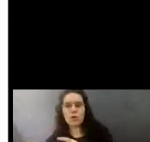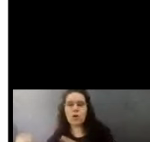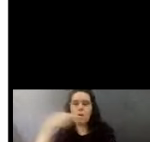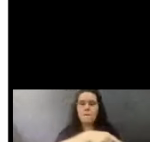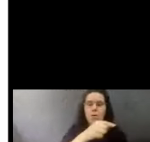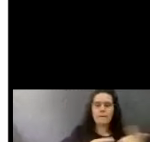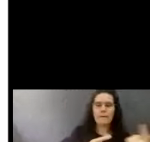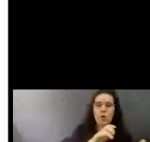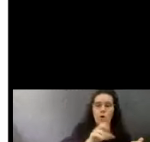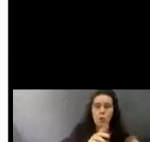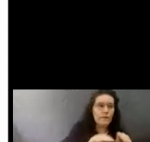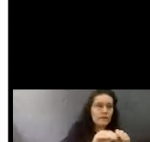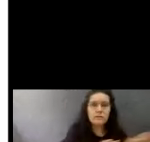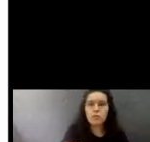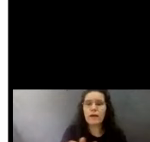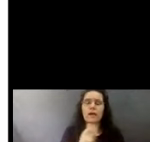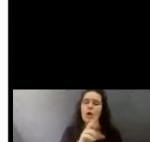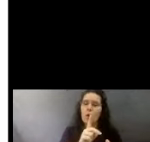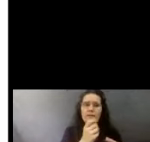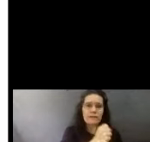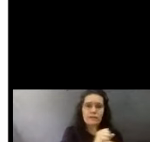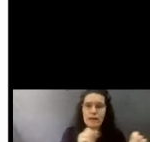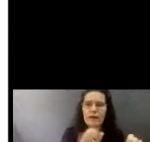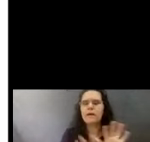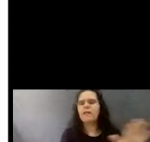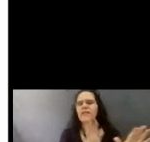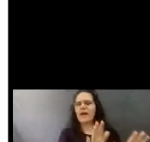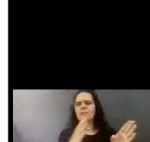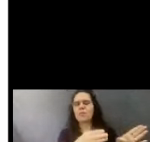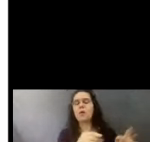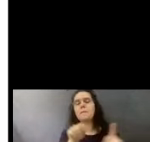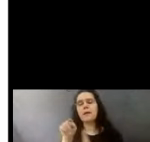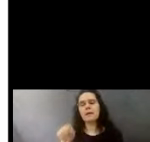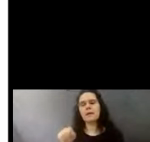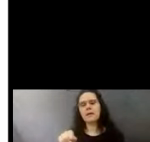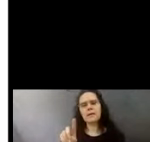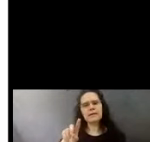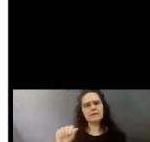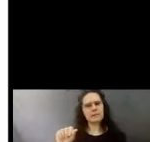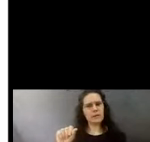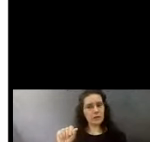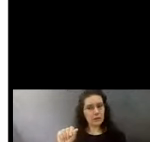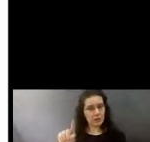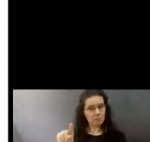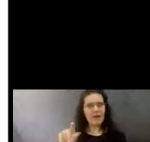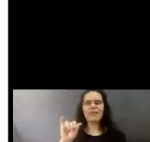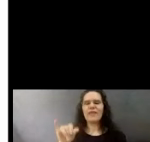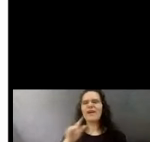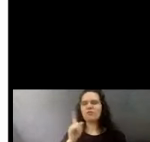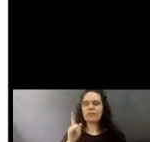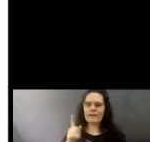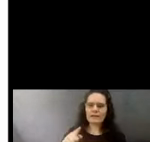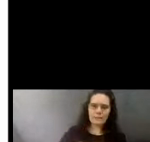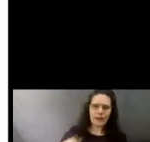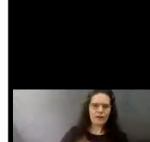months and years. It's a place where we rely a little bit more on guidance from the federal government.